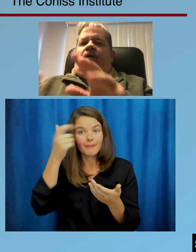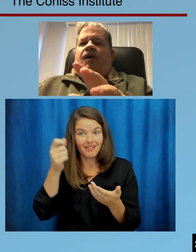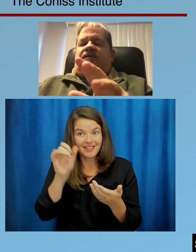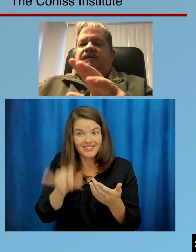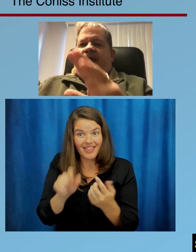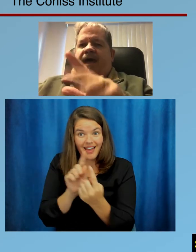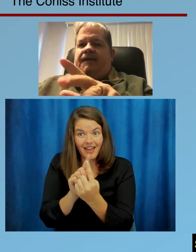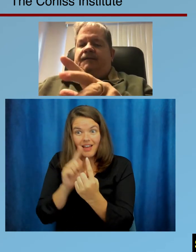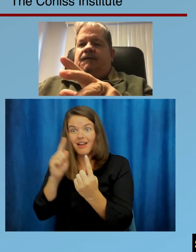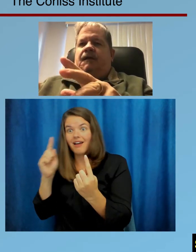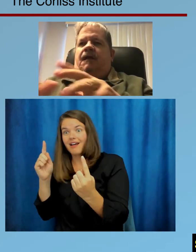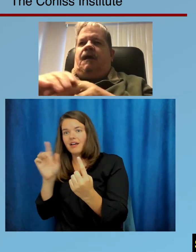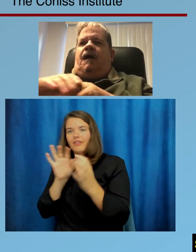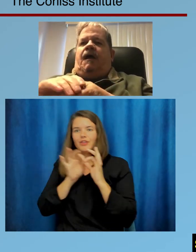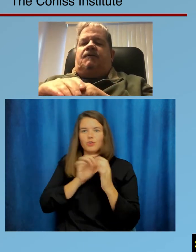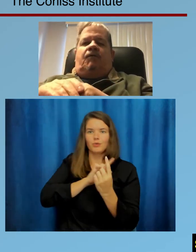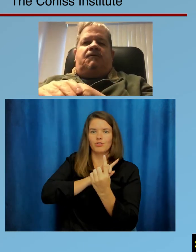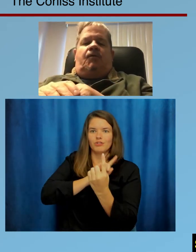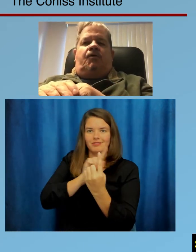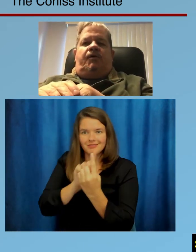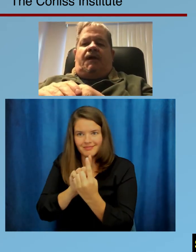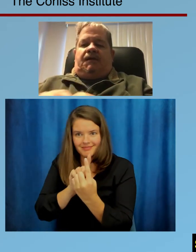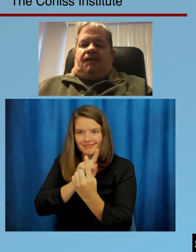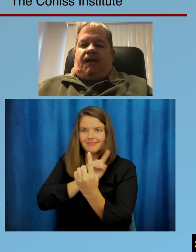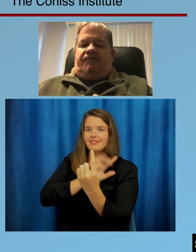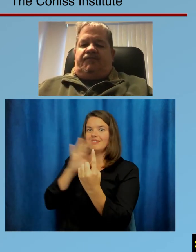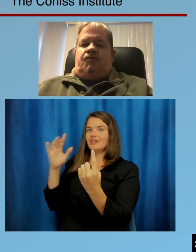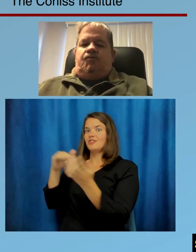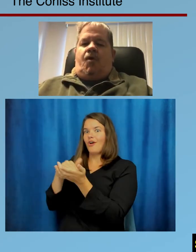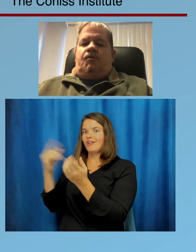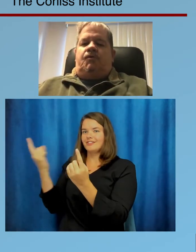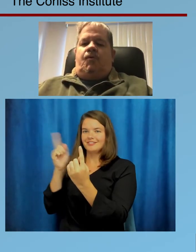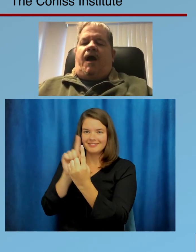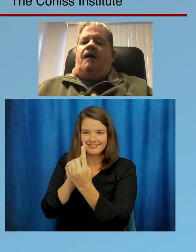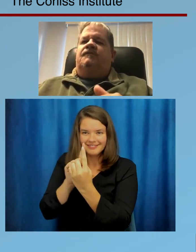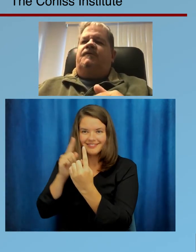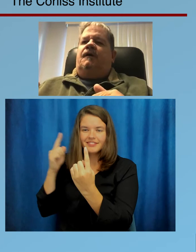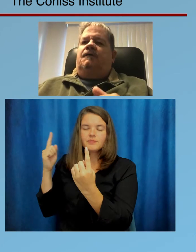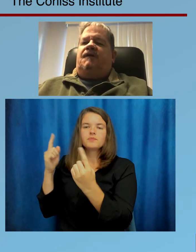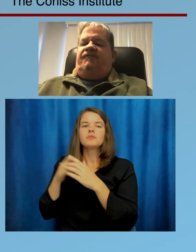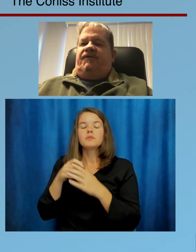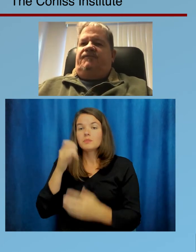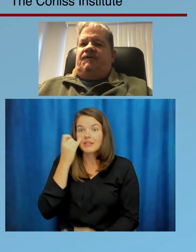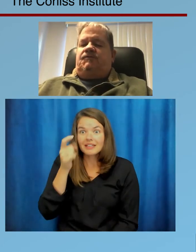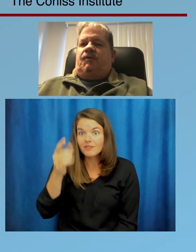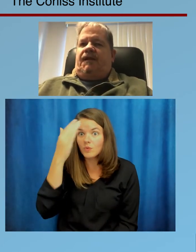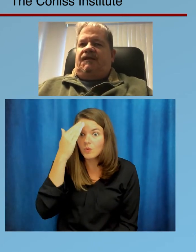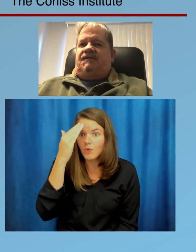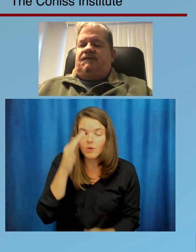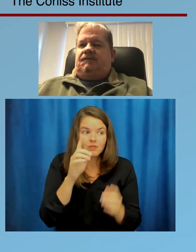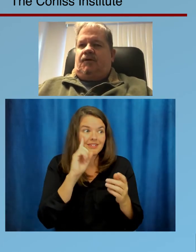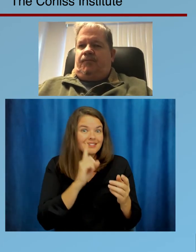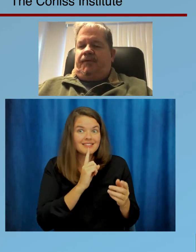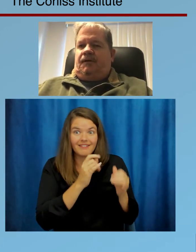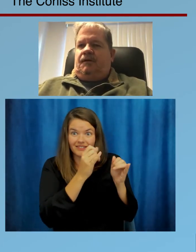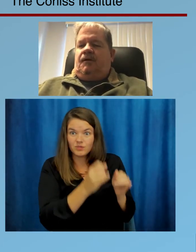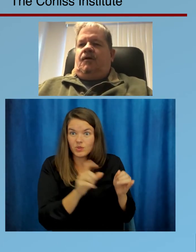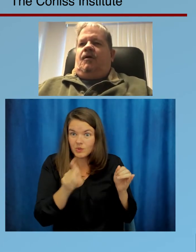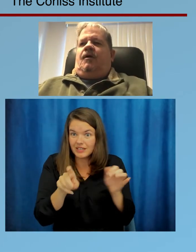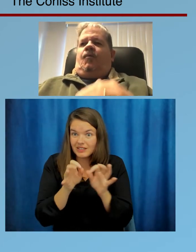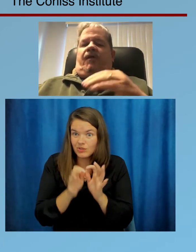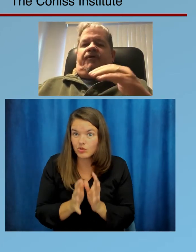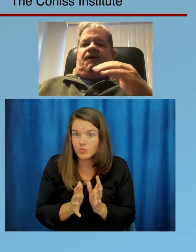So because of that, it's also a good idea that if you know you have a deaf individual that needs an